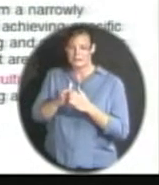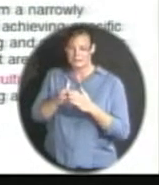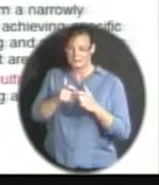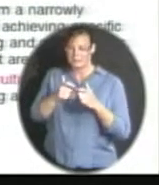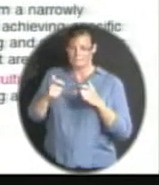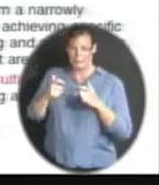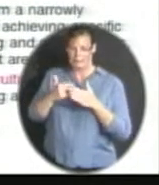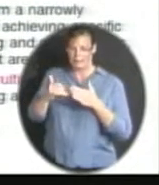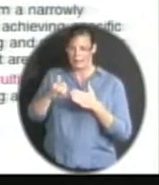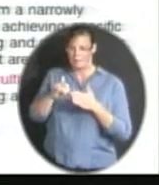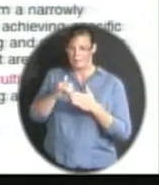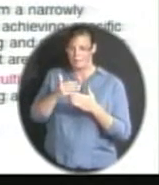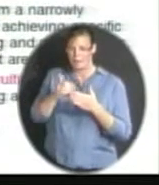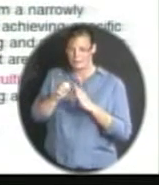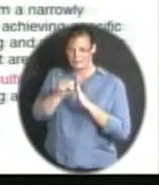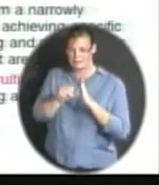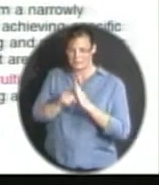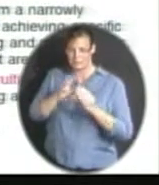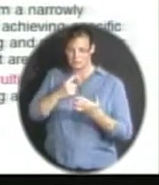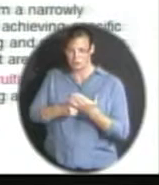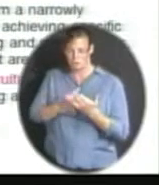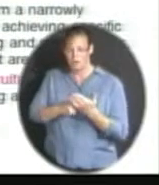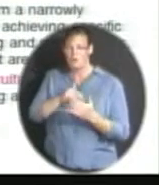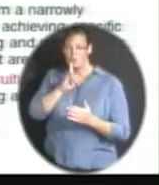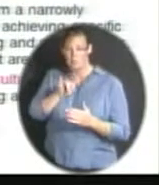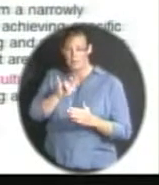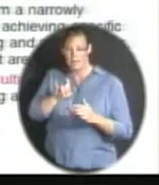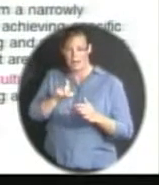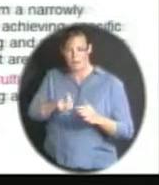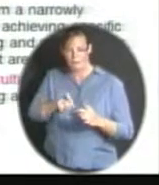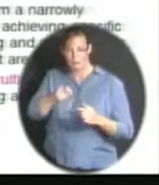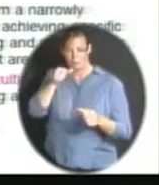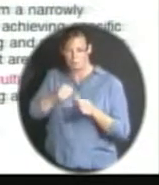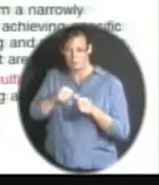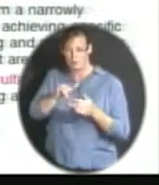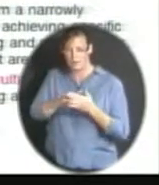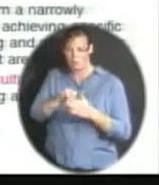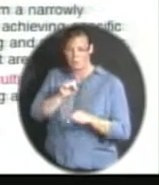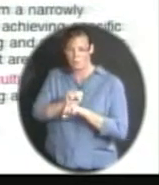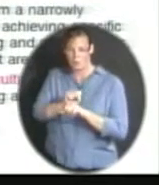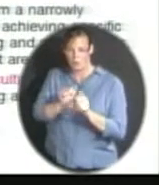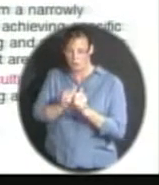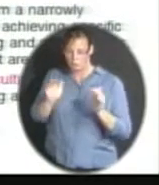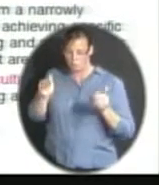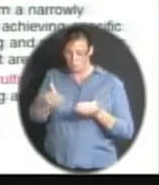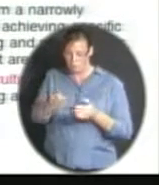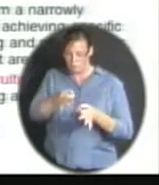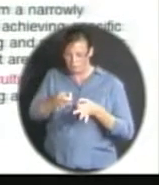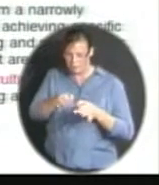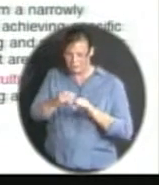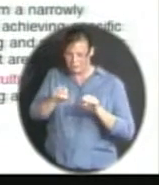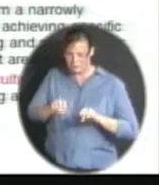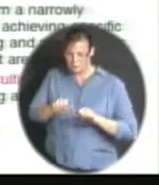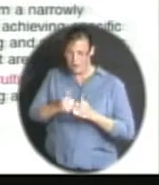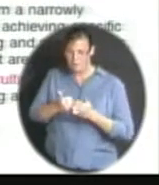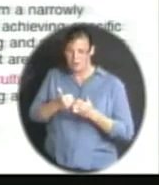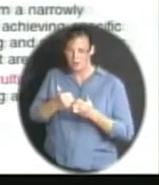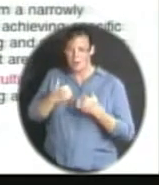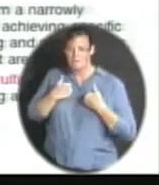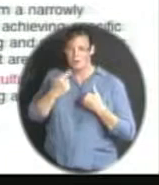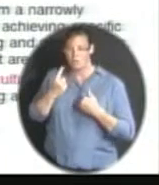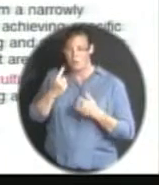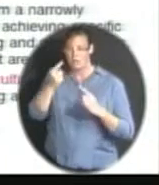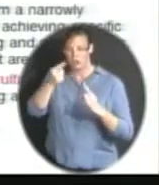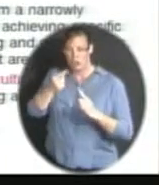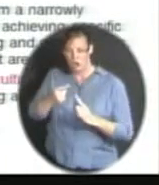premise that the state is selling. And I think really what we have to remember is we've worked under a pretty narrowly defined system of having one target to look